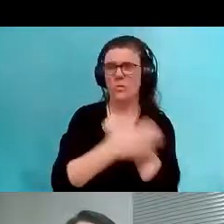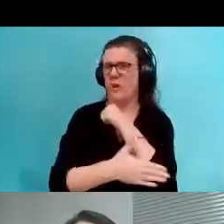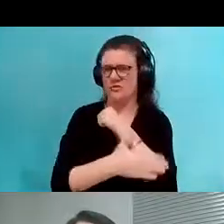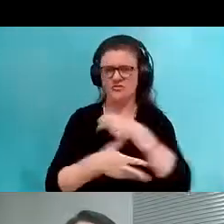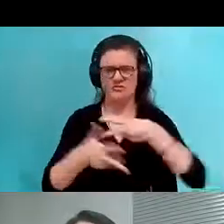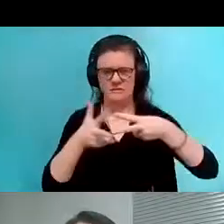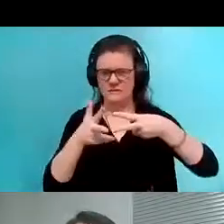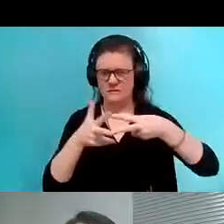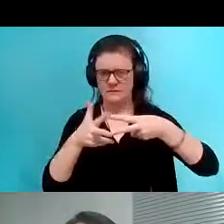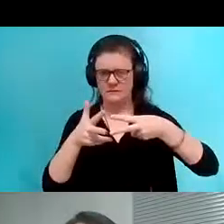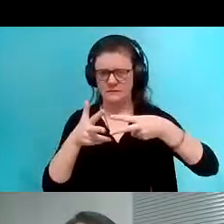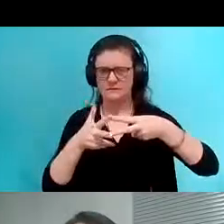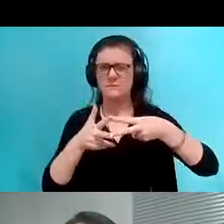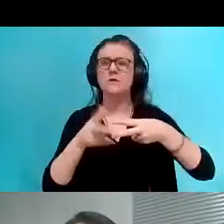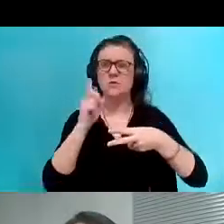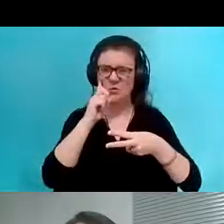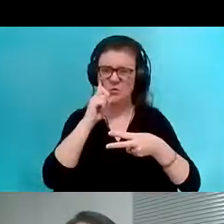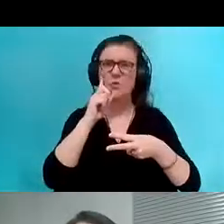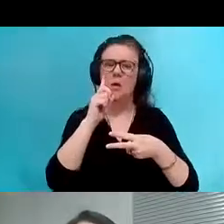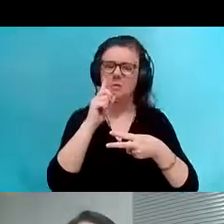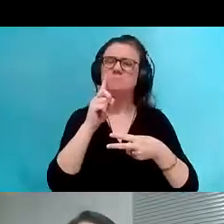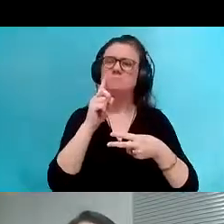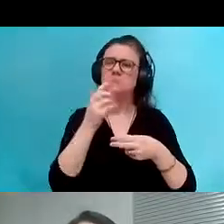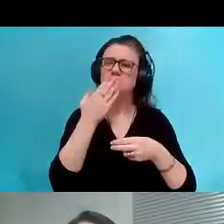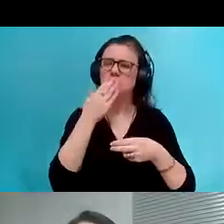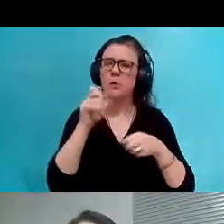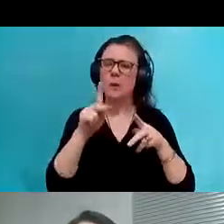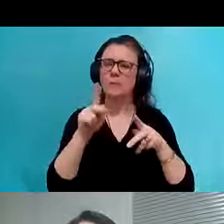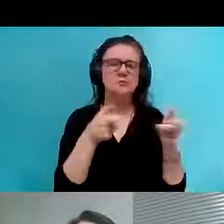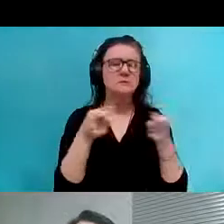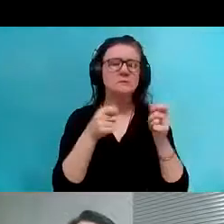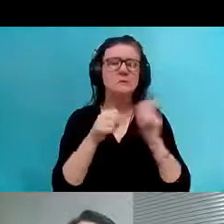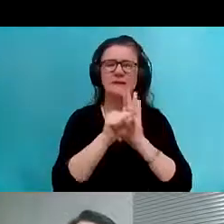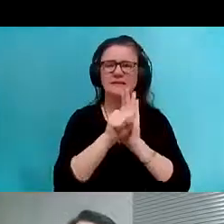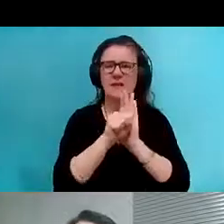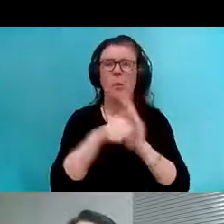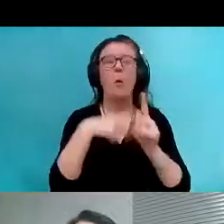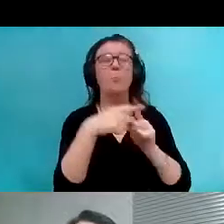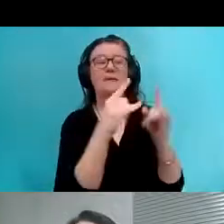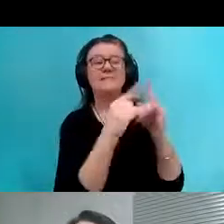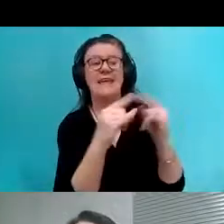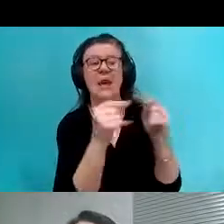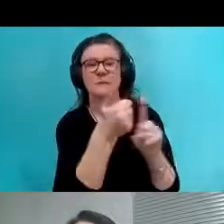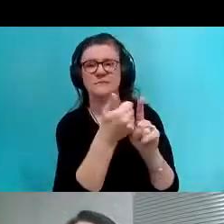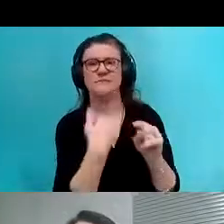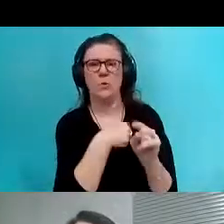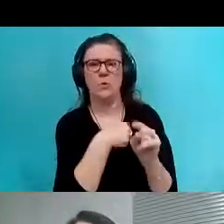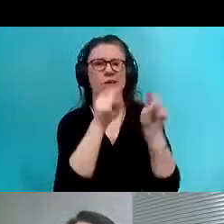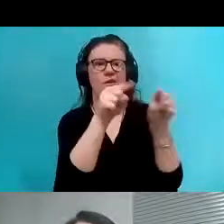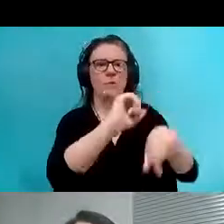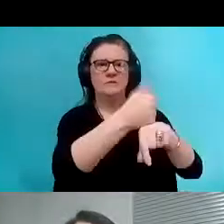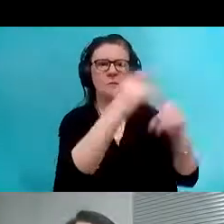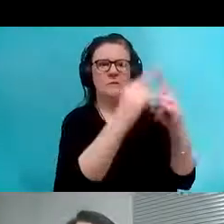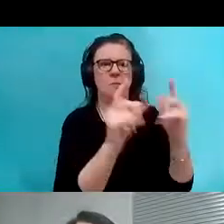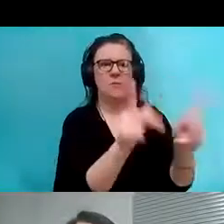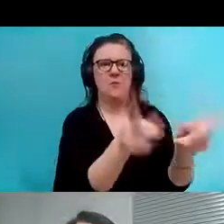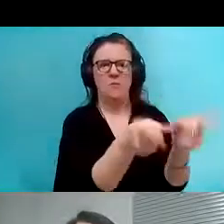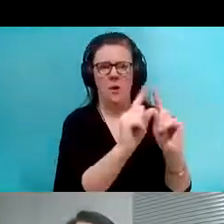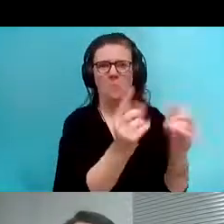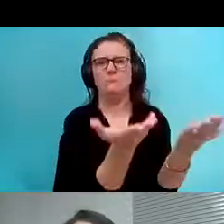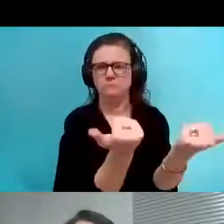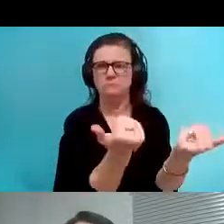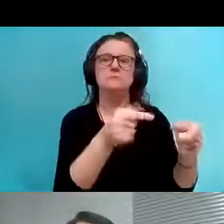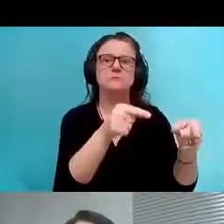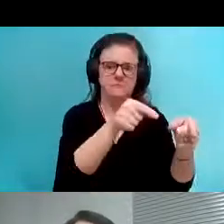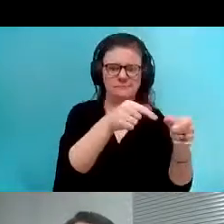to use a sampling approach at health facilities and outreach camps. A sample size was determined based on the average